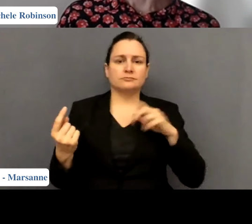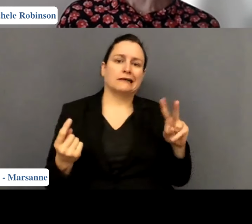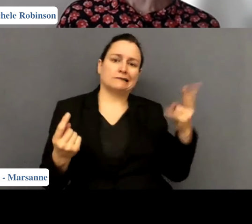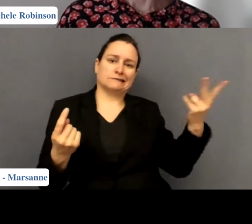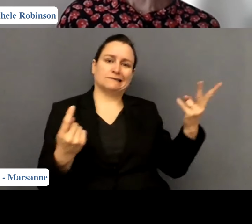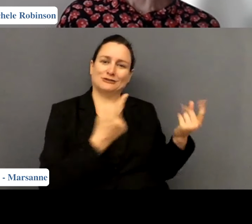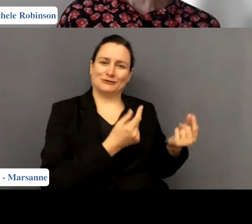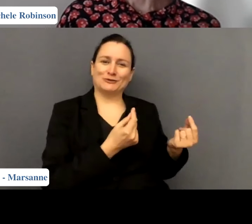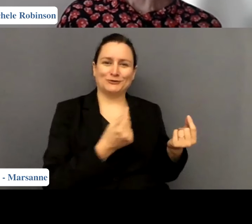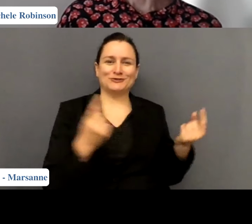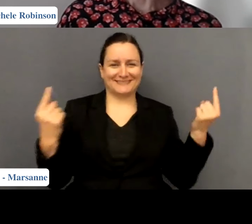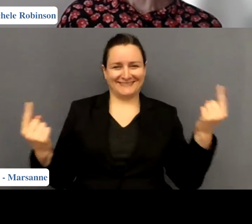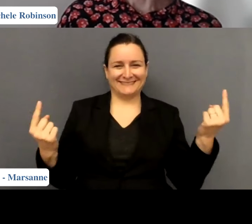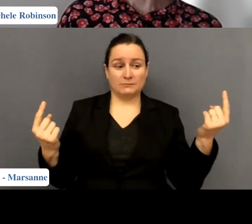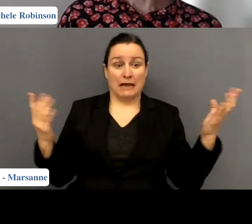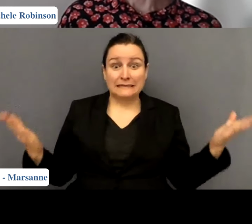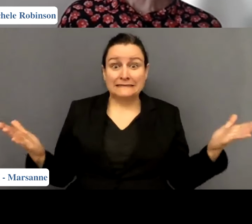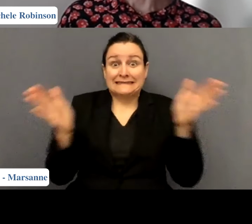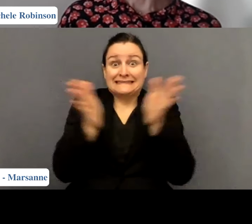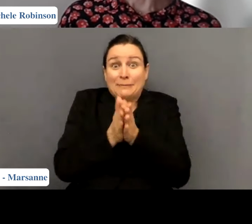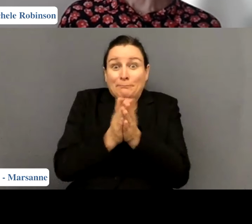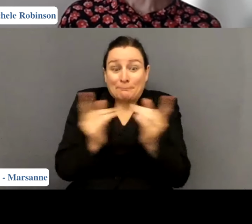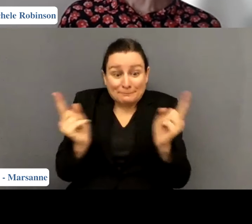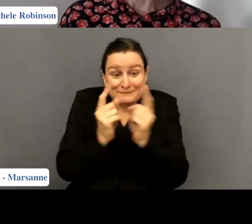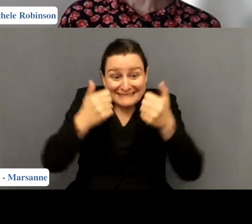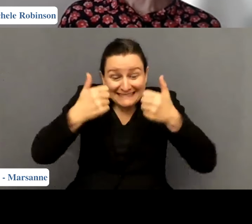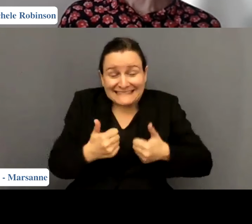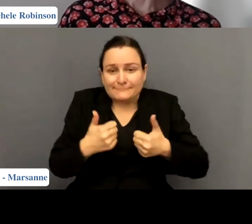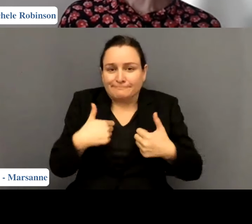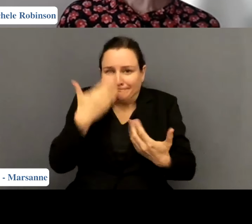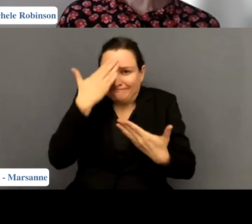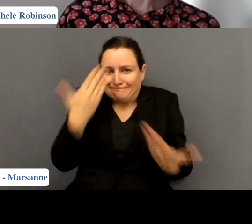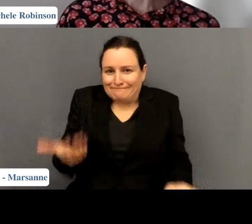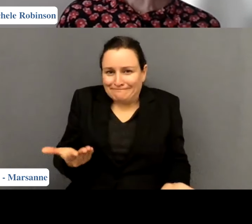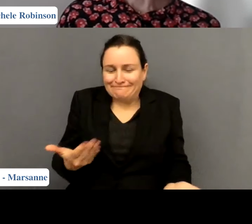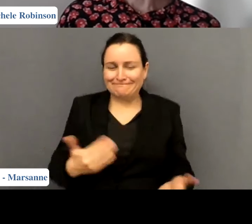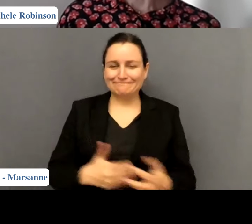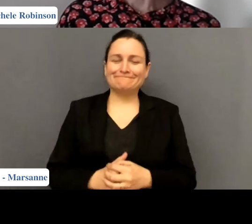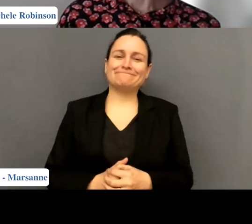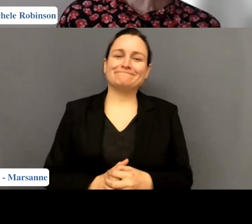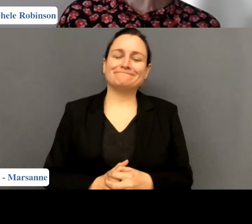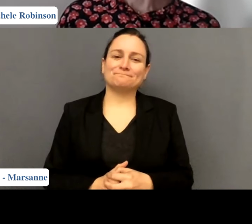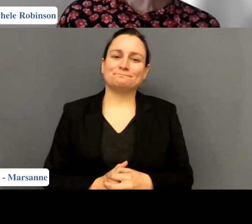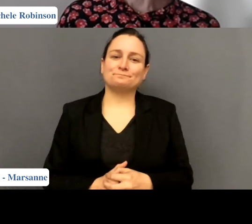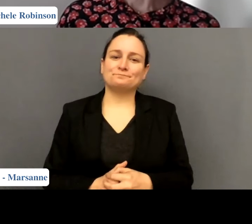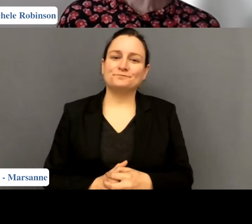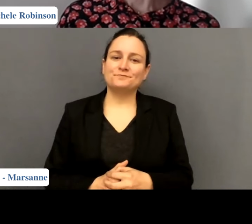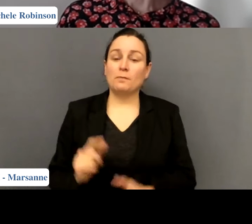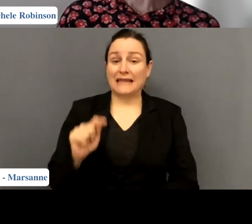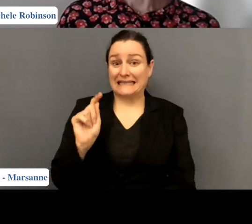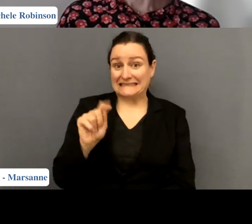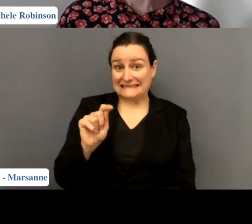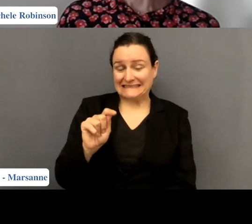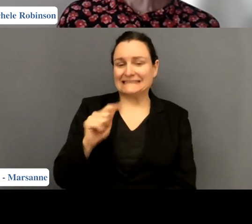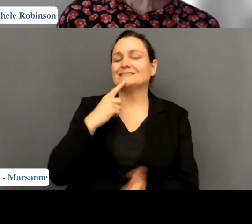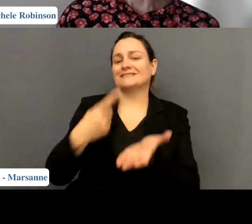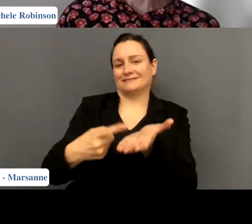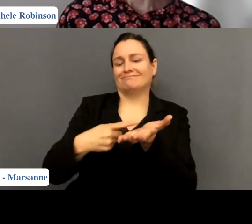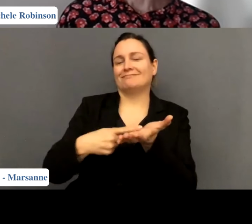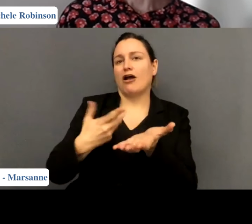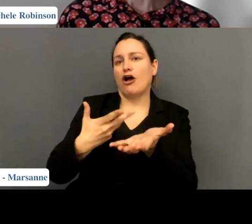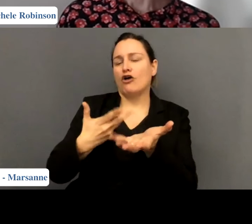together, this was actually quite a robust topic of conversation at a recent